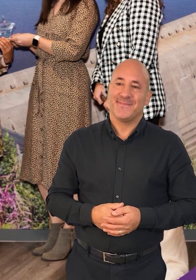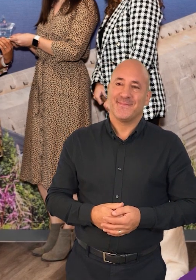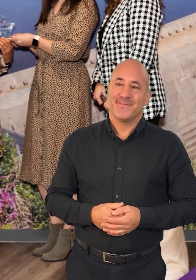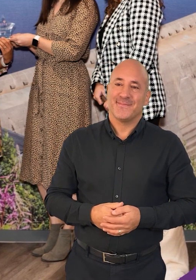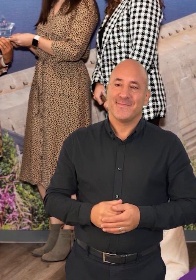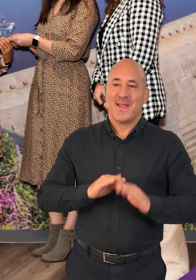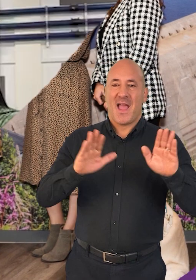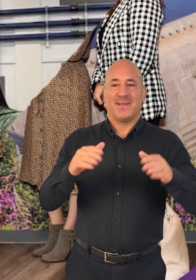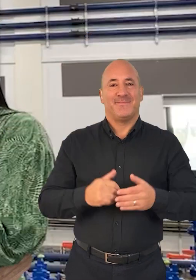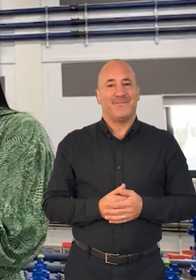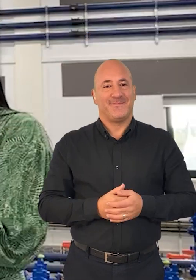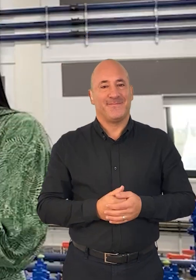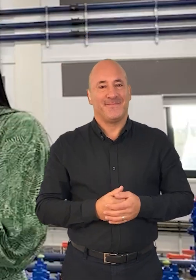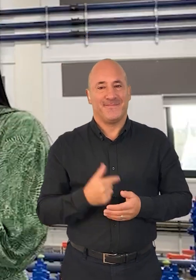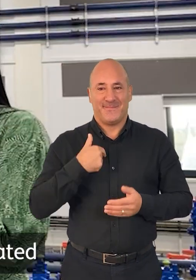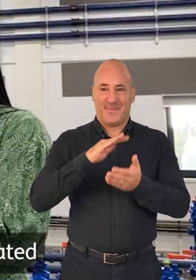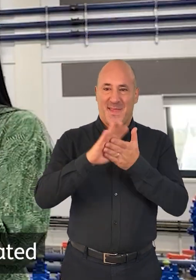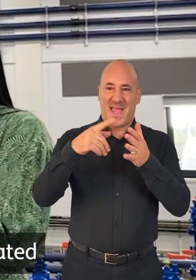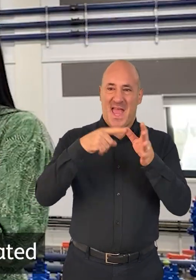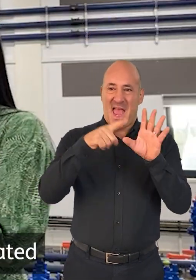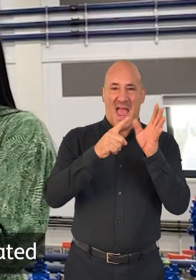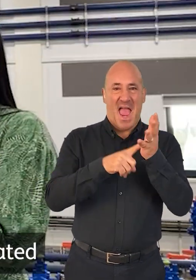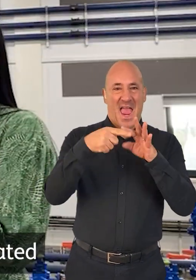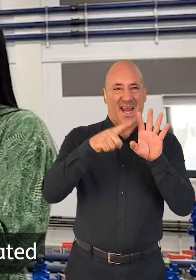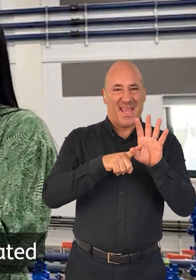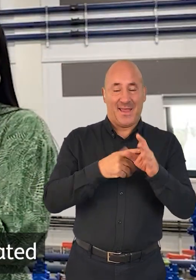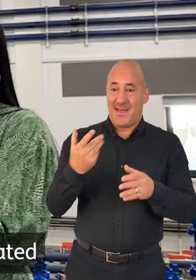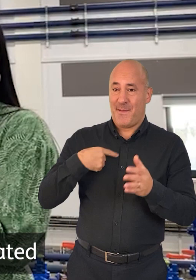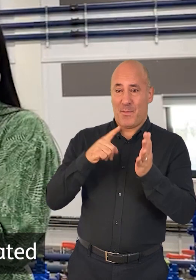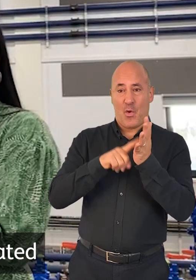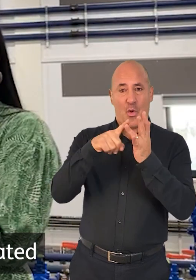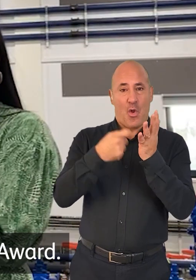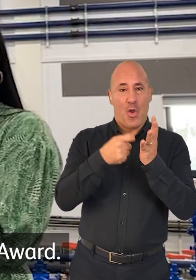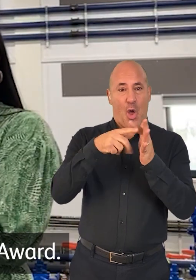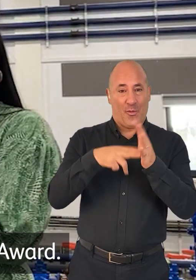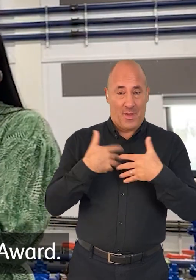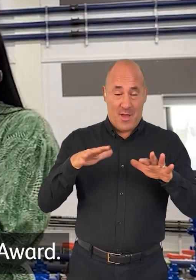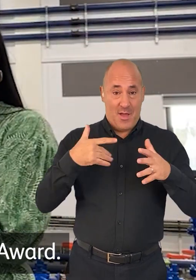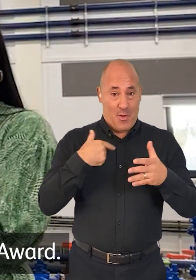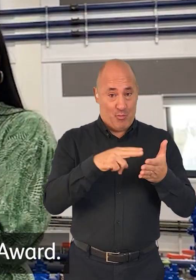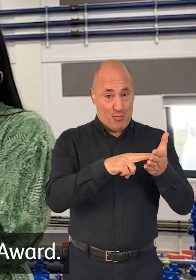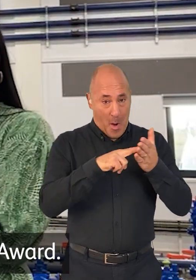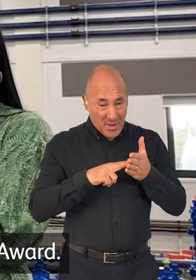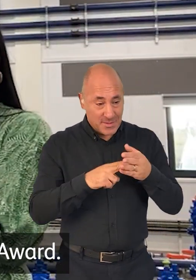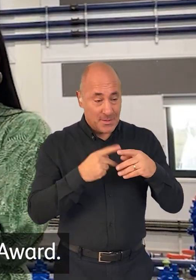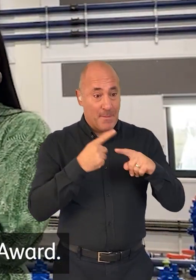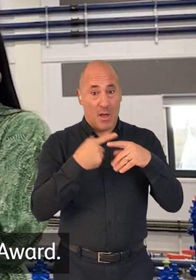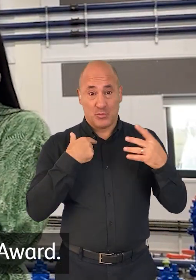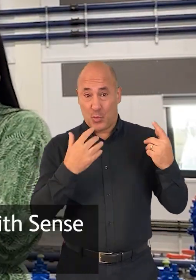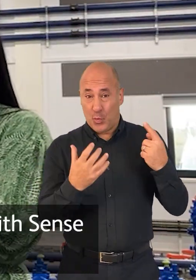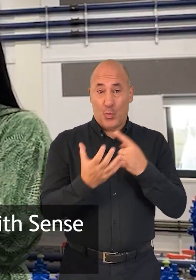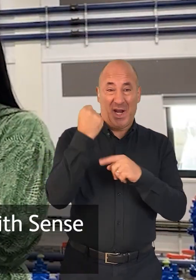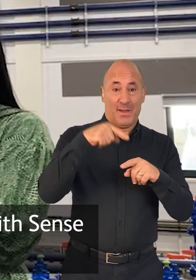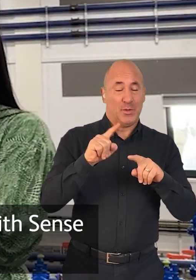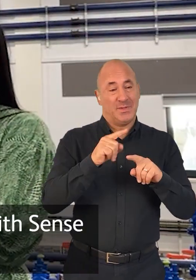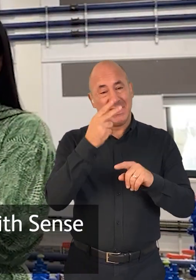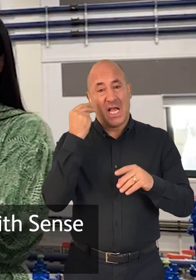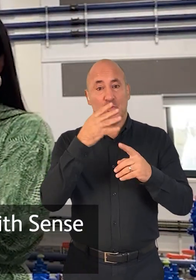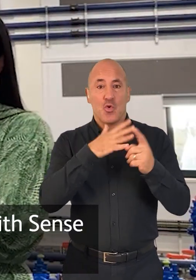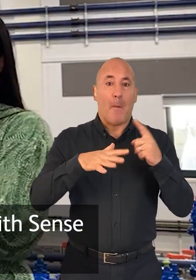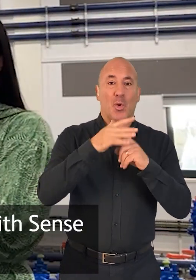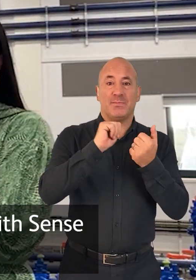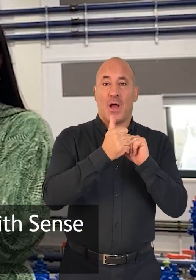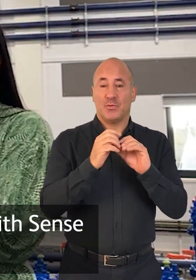Hi, I'm Hayley. Hi, I'm Lauren, and we're really flattered to be nominated and to win the Sense Community Partner Award. It's been